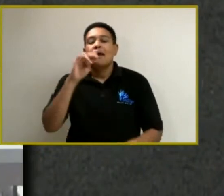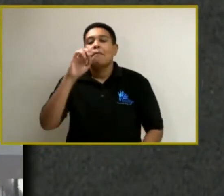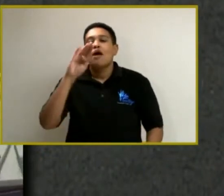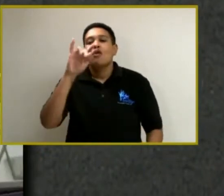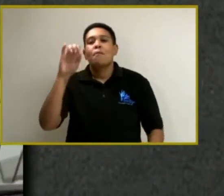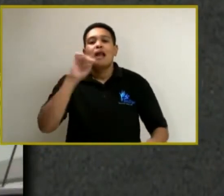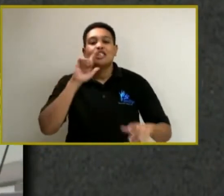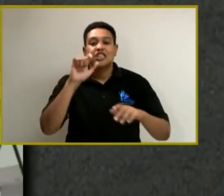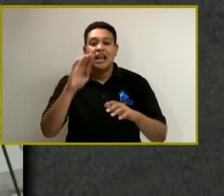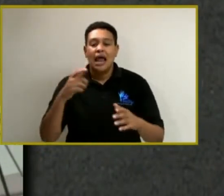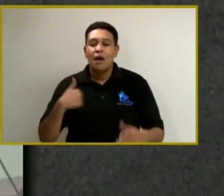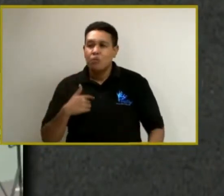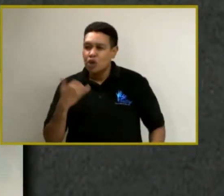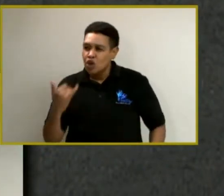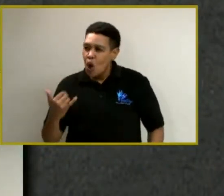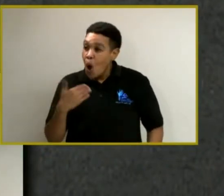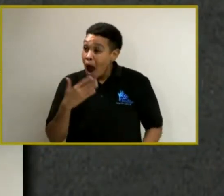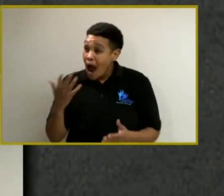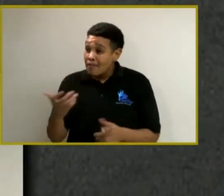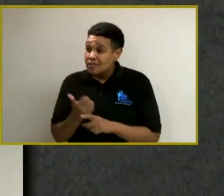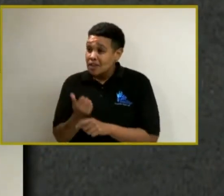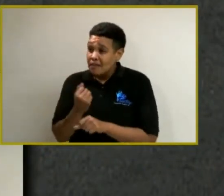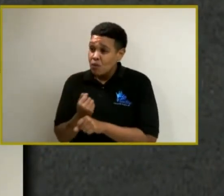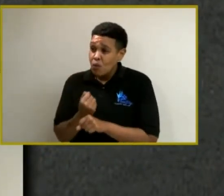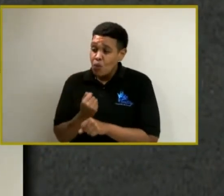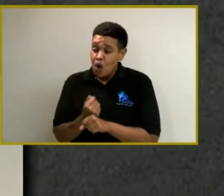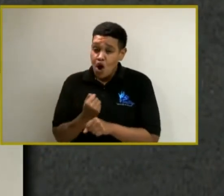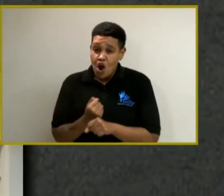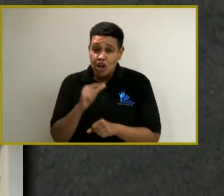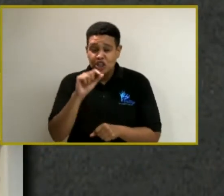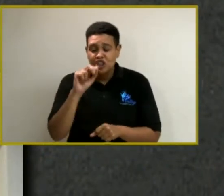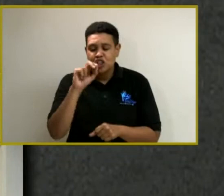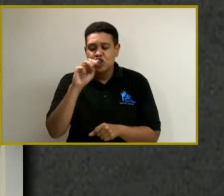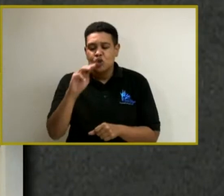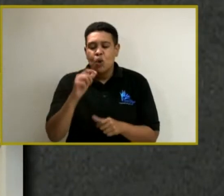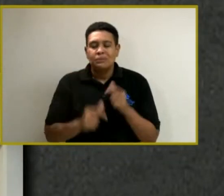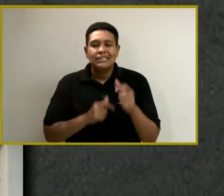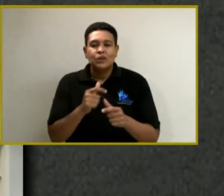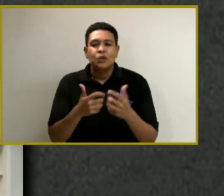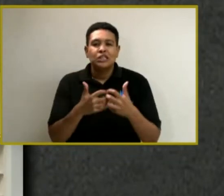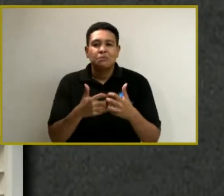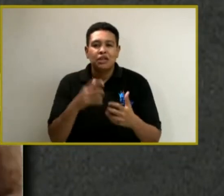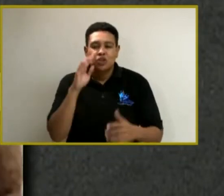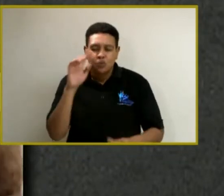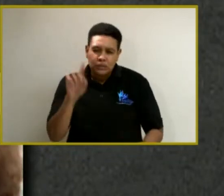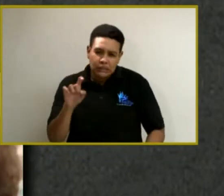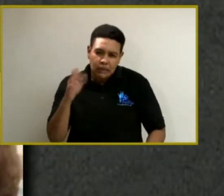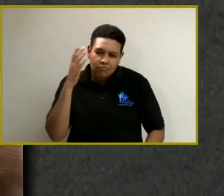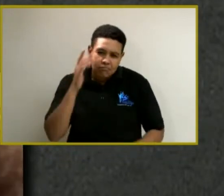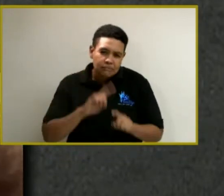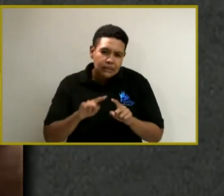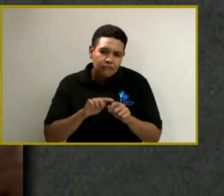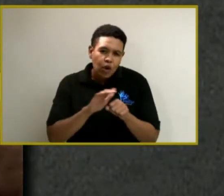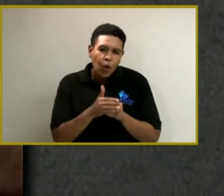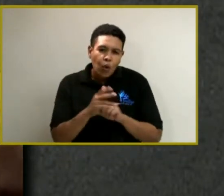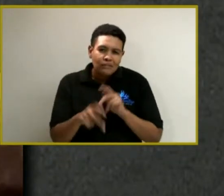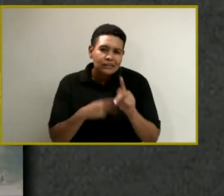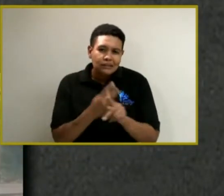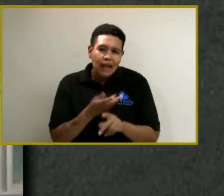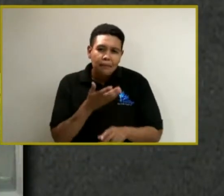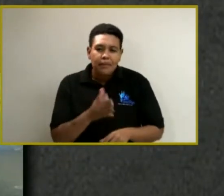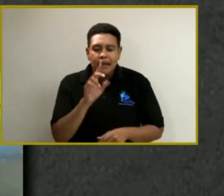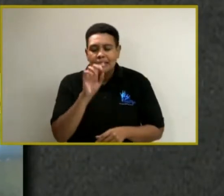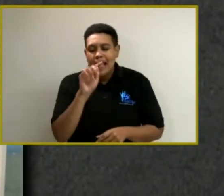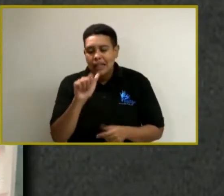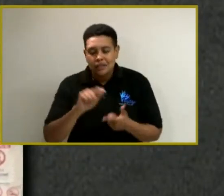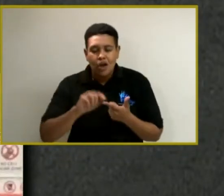Lab, where we now have working the sequencing machine that will test for the Omicron